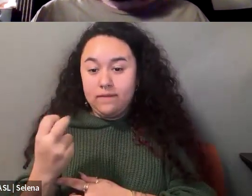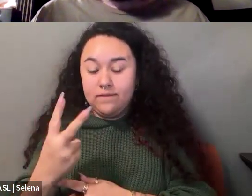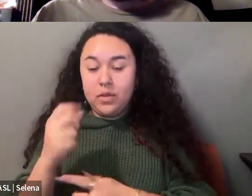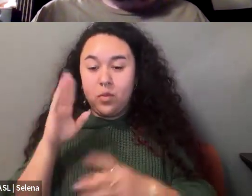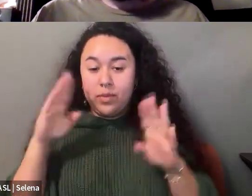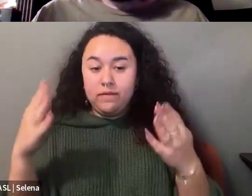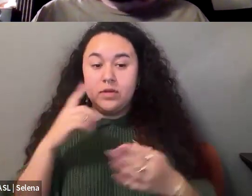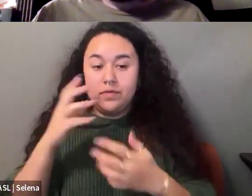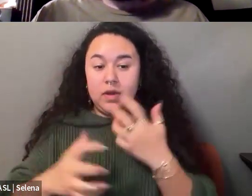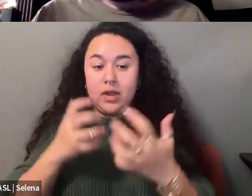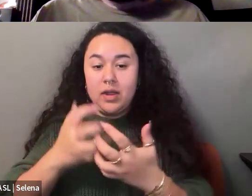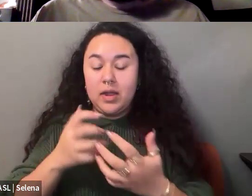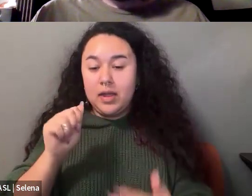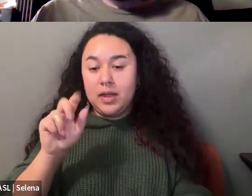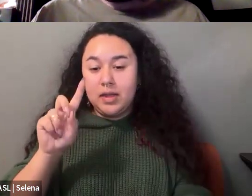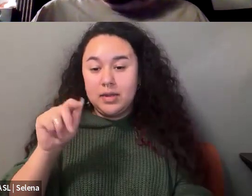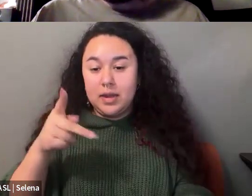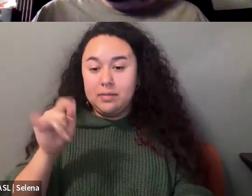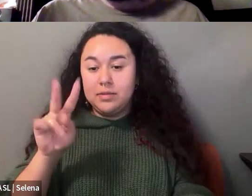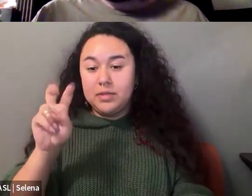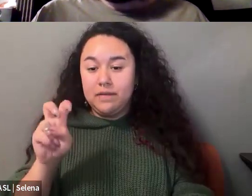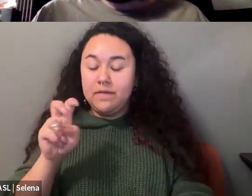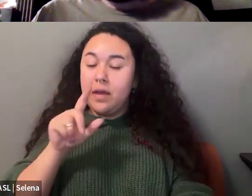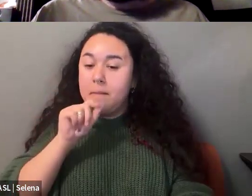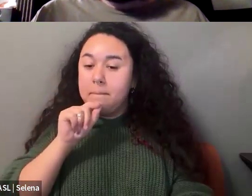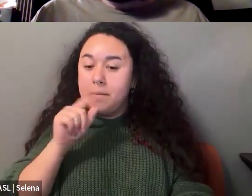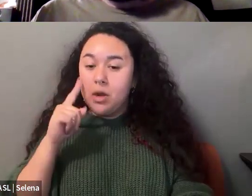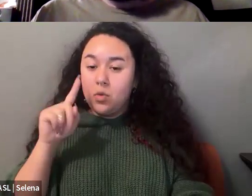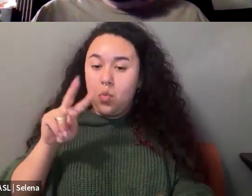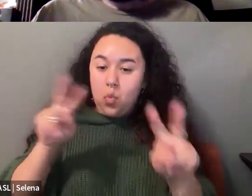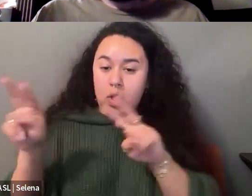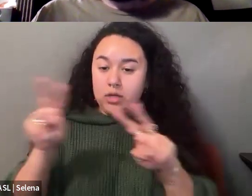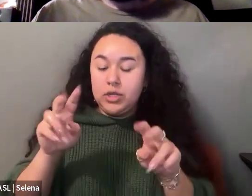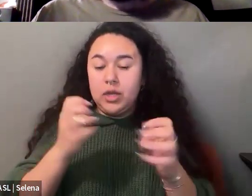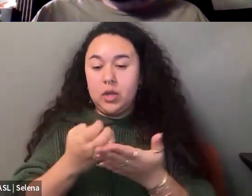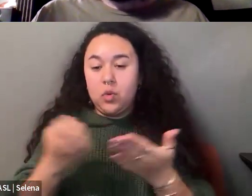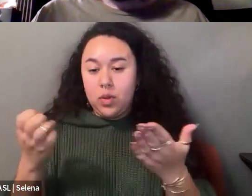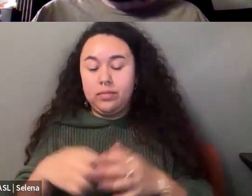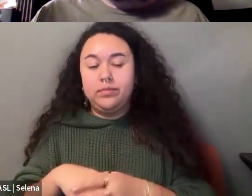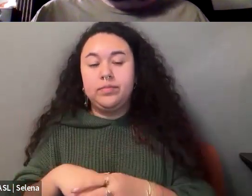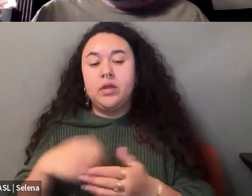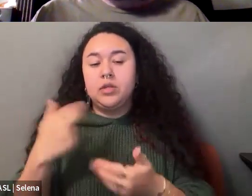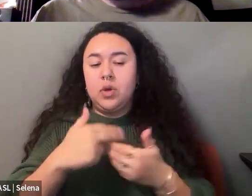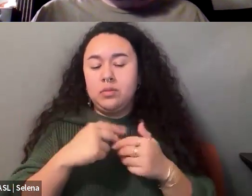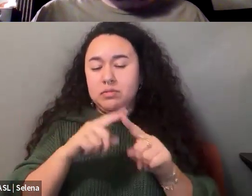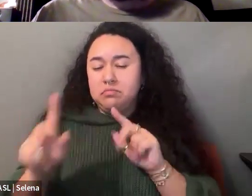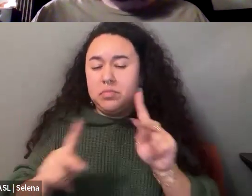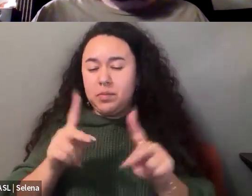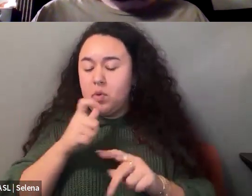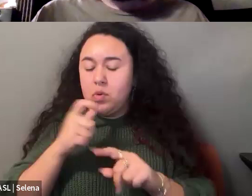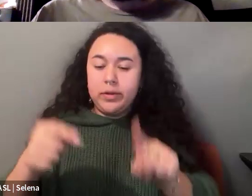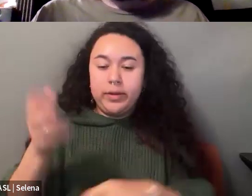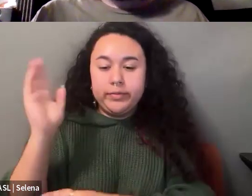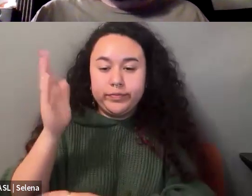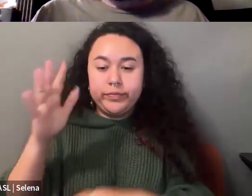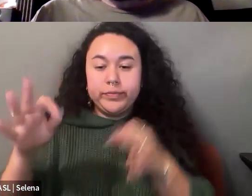on adaptive birding equipment. We'll be joined by Paul Miller, Jerry Barrier, and a number of others who will talk about what kinds of